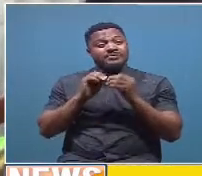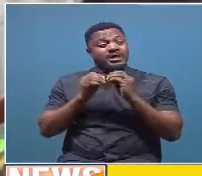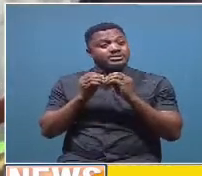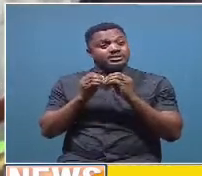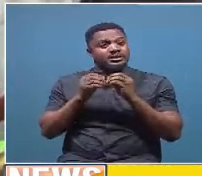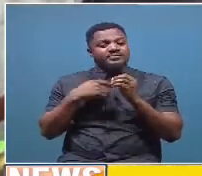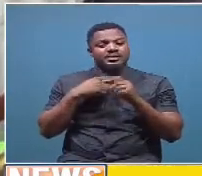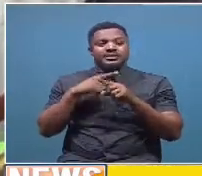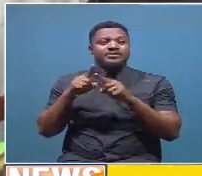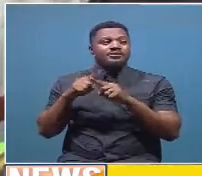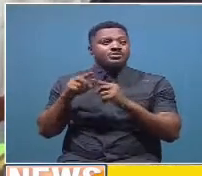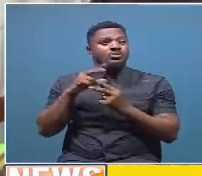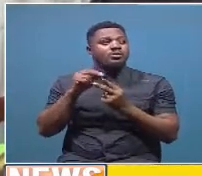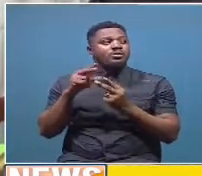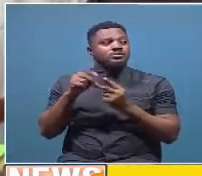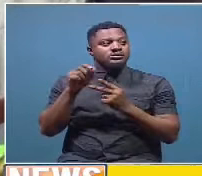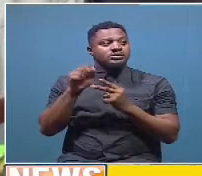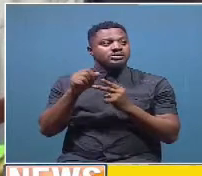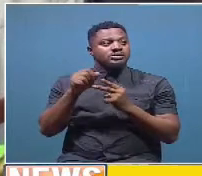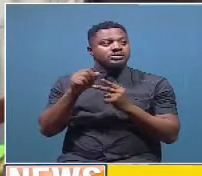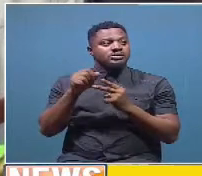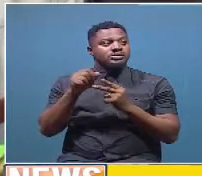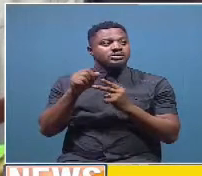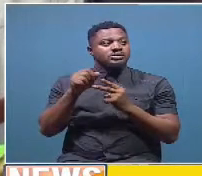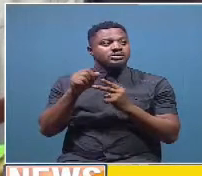there are various options that you consider.